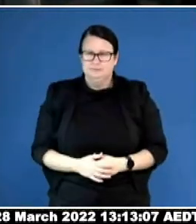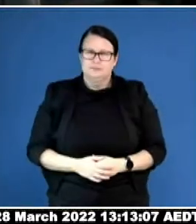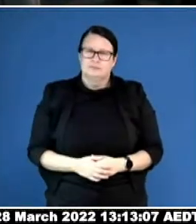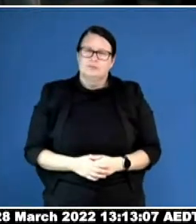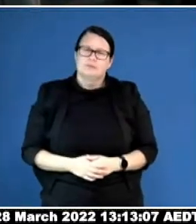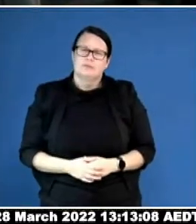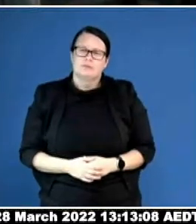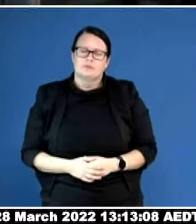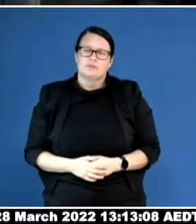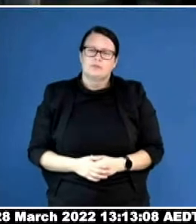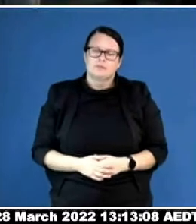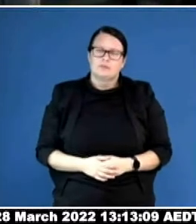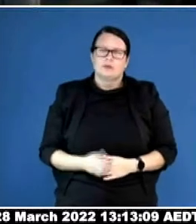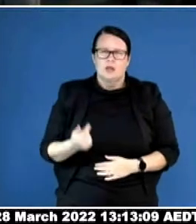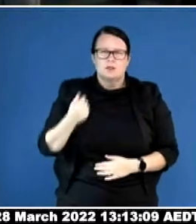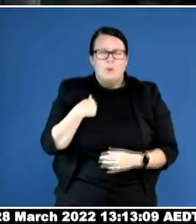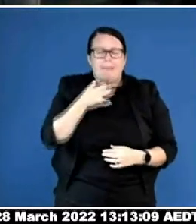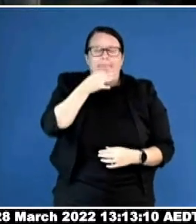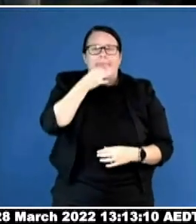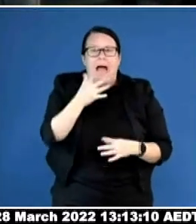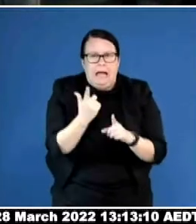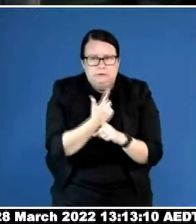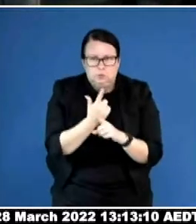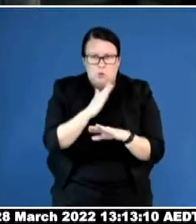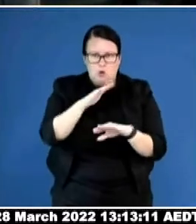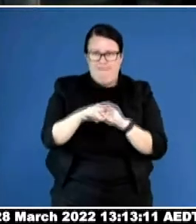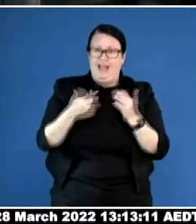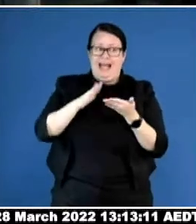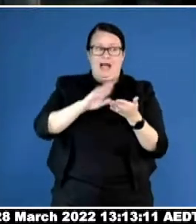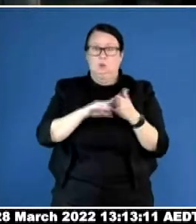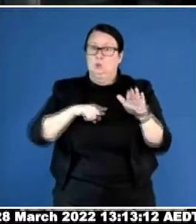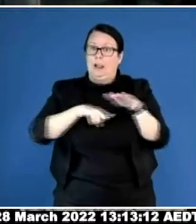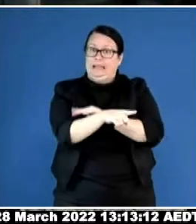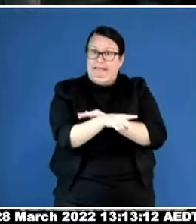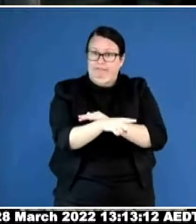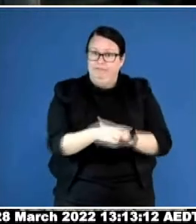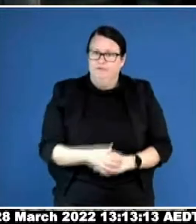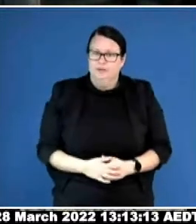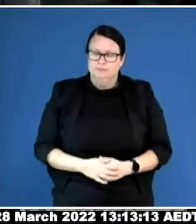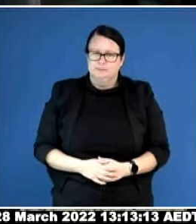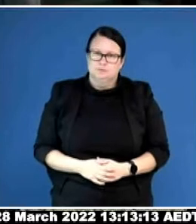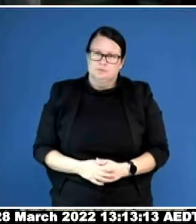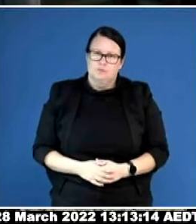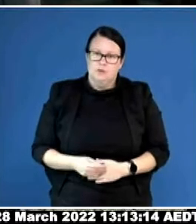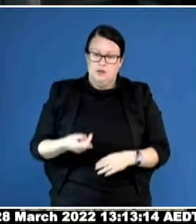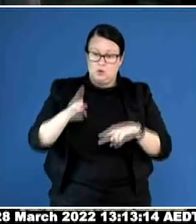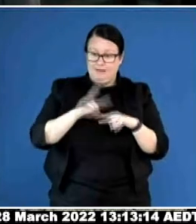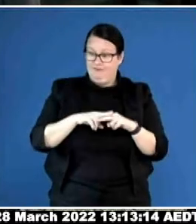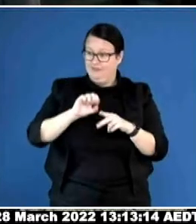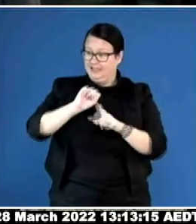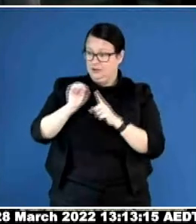comes back, we've touched on this a little bit, which is what to do in this situation of